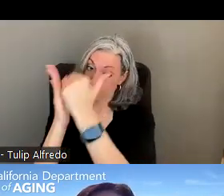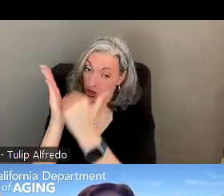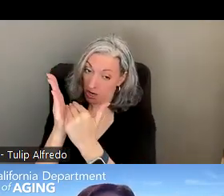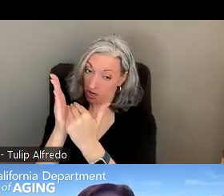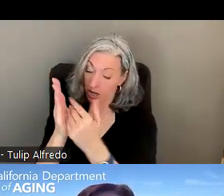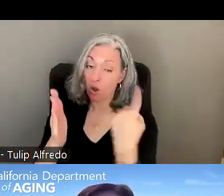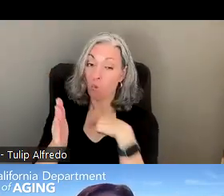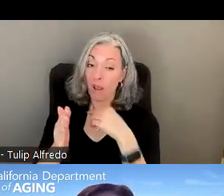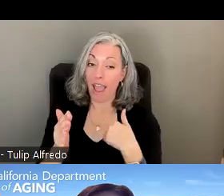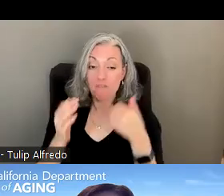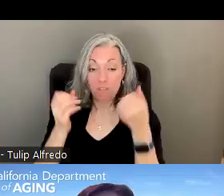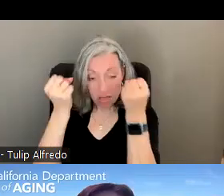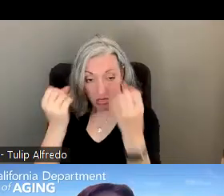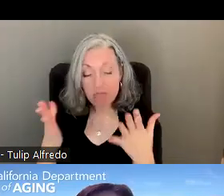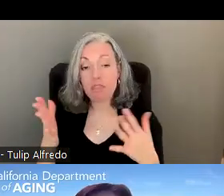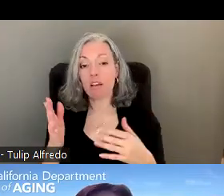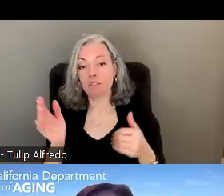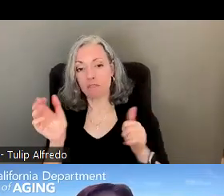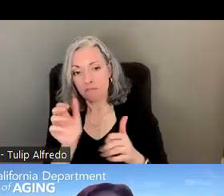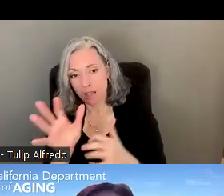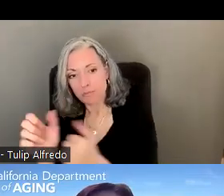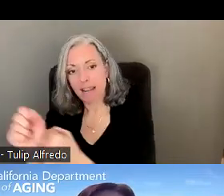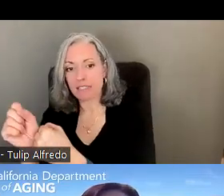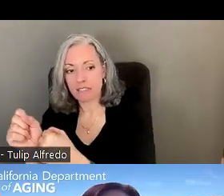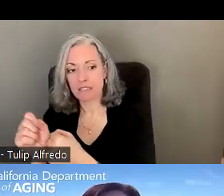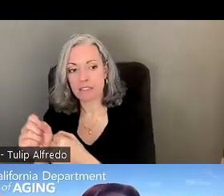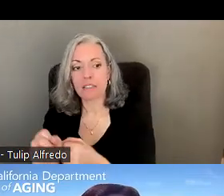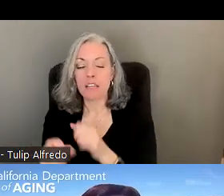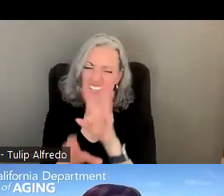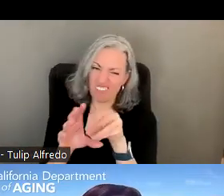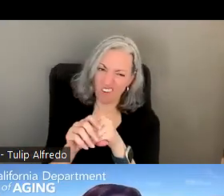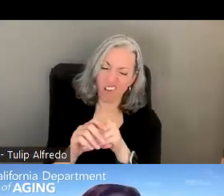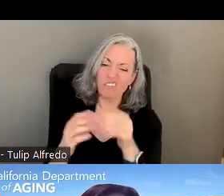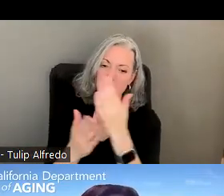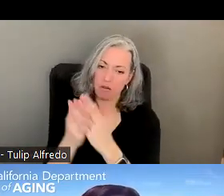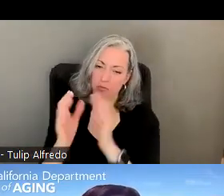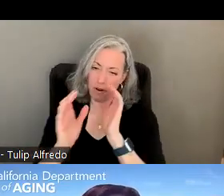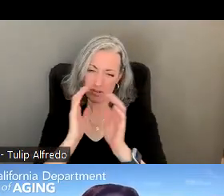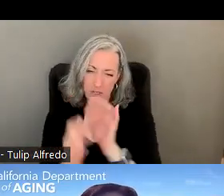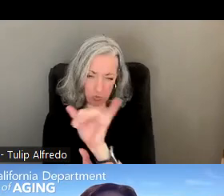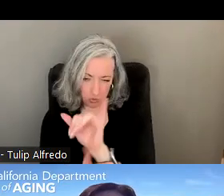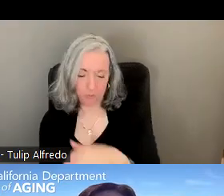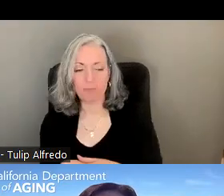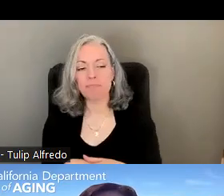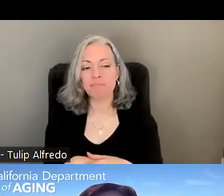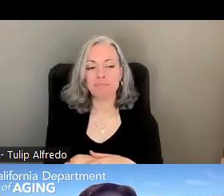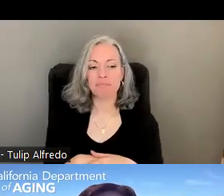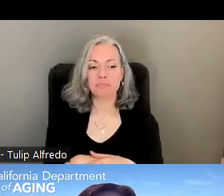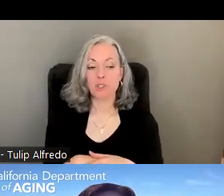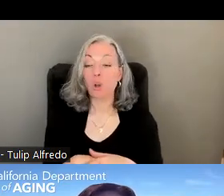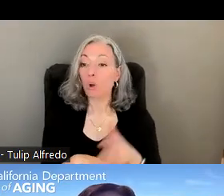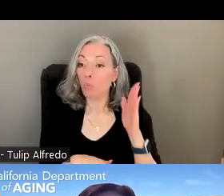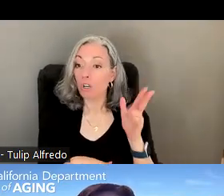exciting updates and also a platform for us to engage in some conversation. So we will be